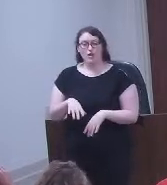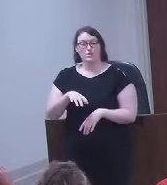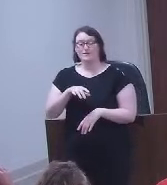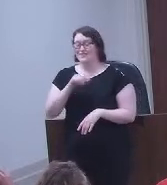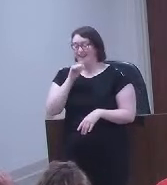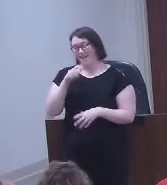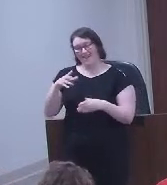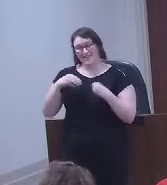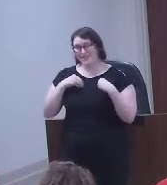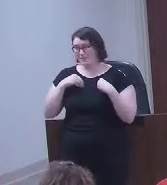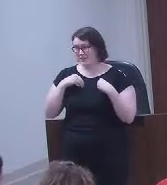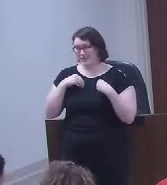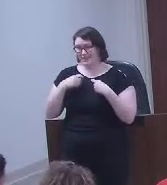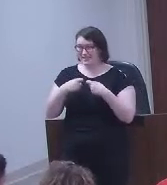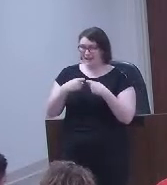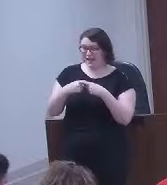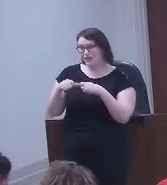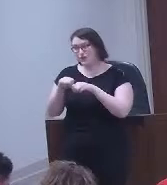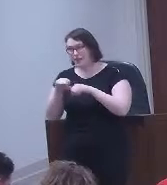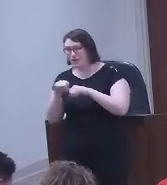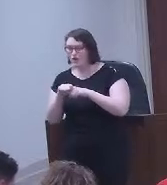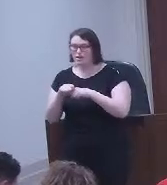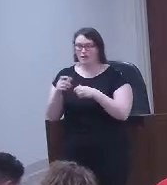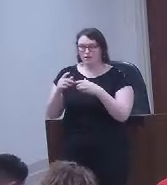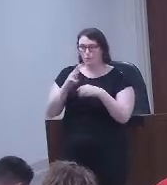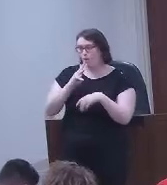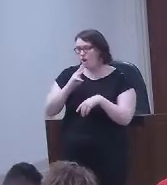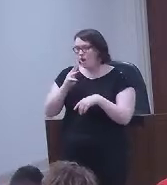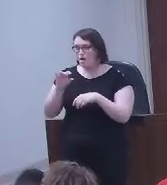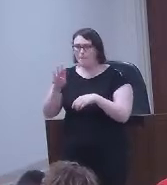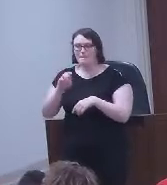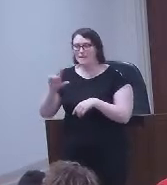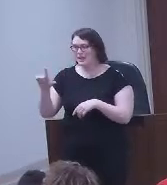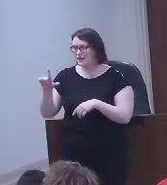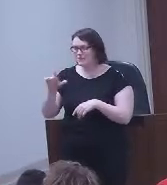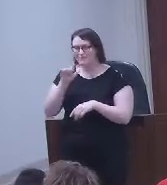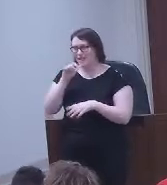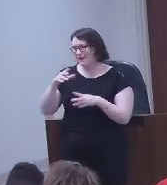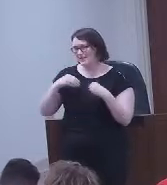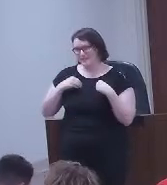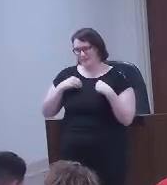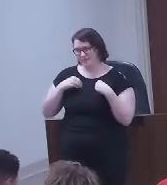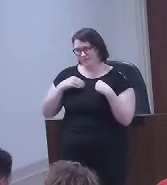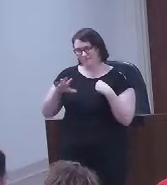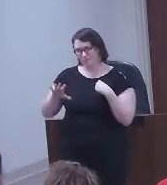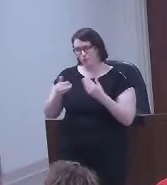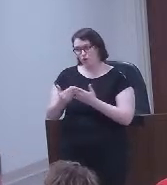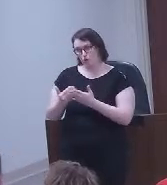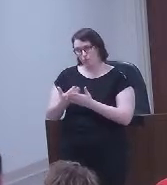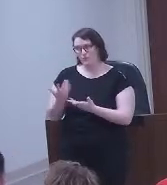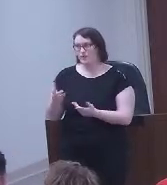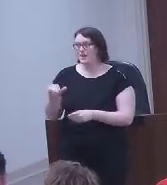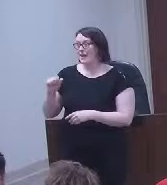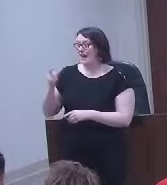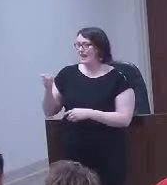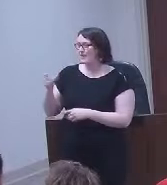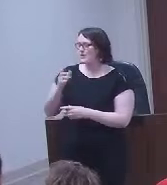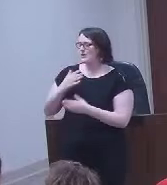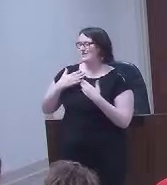accepted this election. But he can answer all of your questions, so we're excited to have Alex here today. Give him a big round of